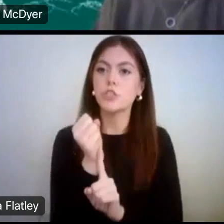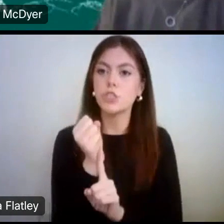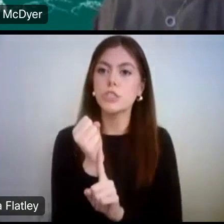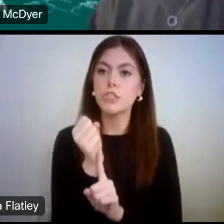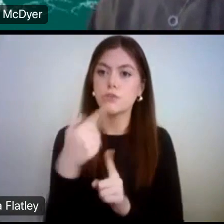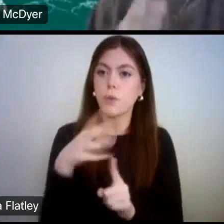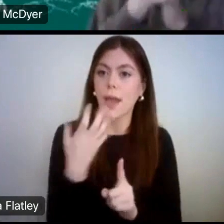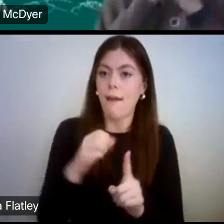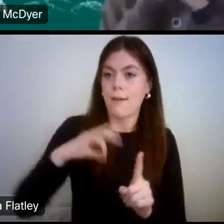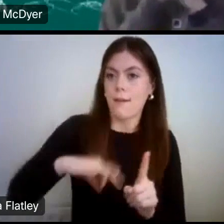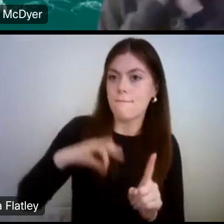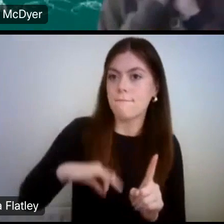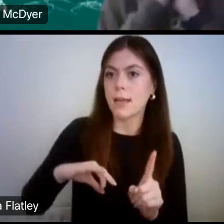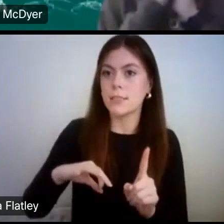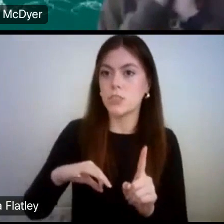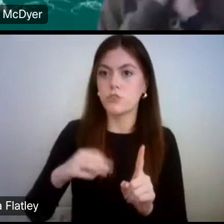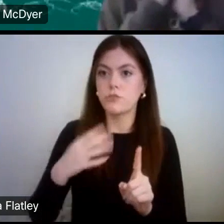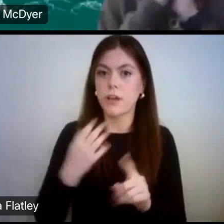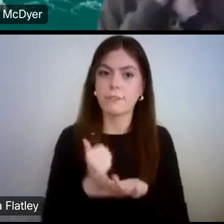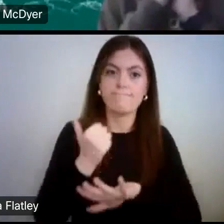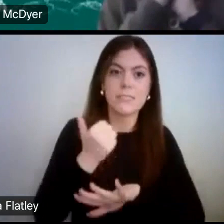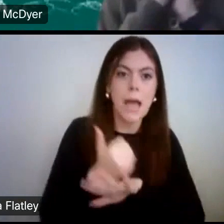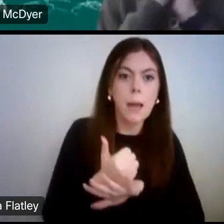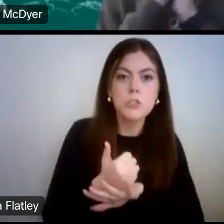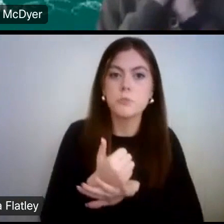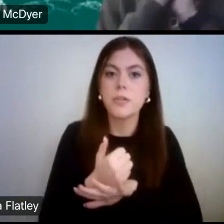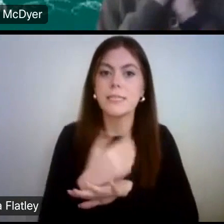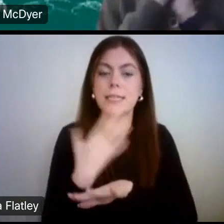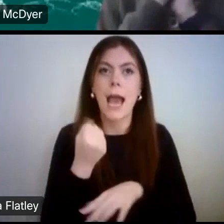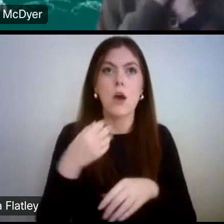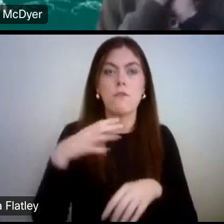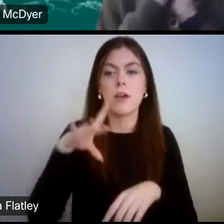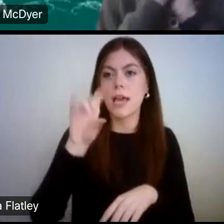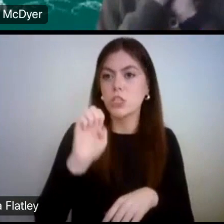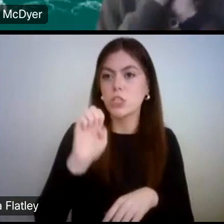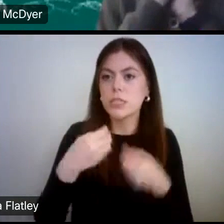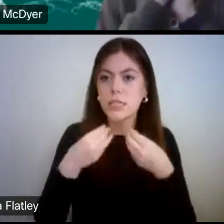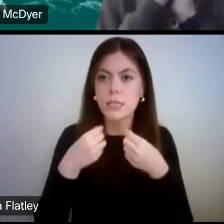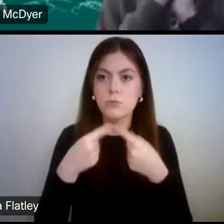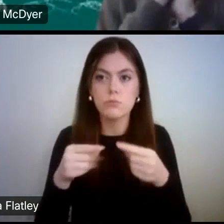of having the office established for a number of years. We have the HSE Open Disclosure Policy. It doesn't